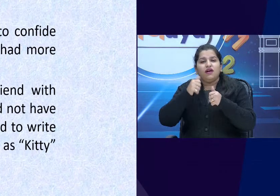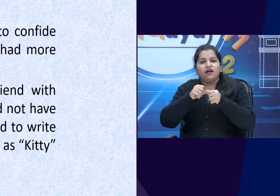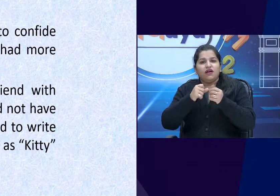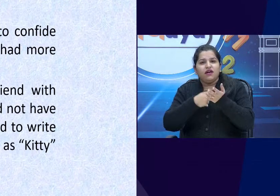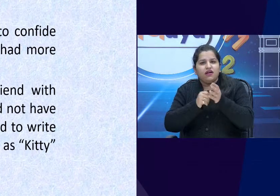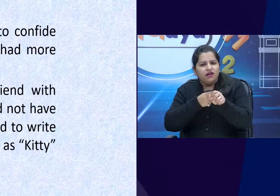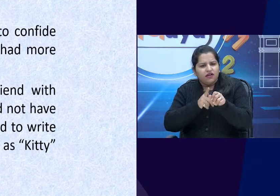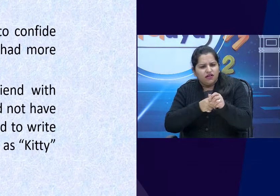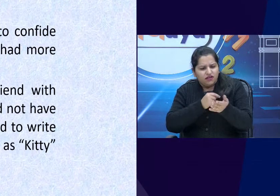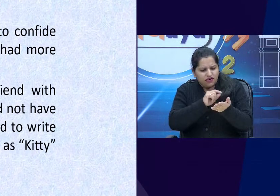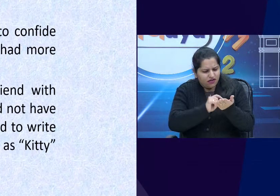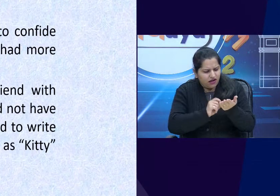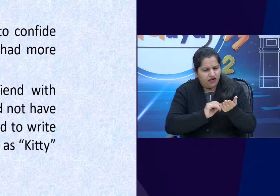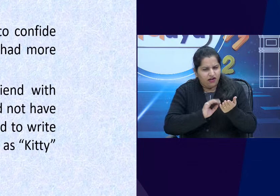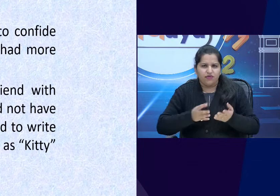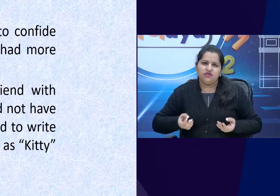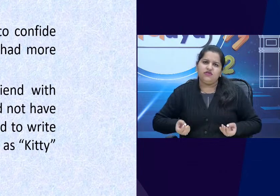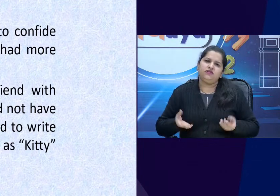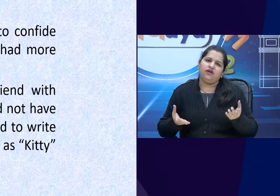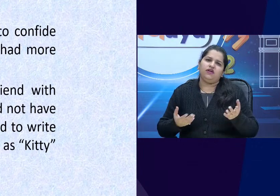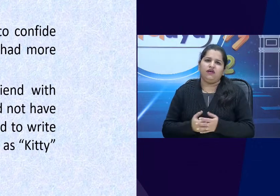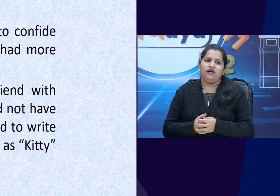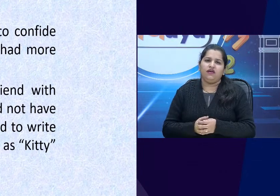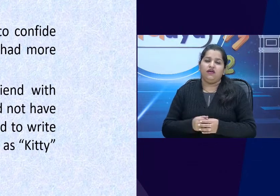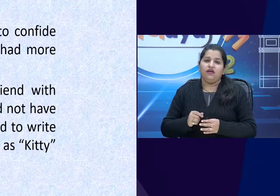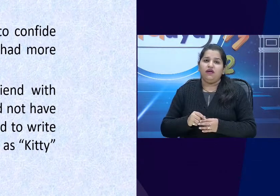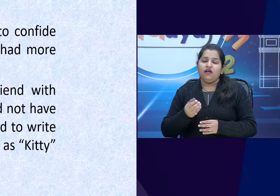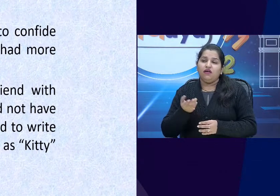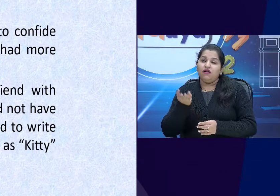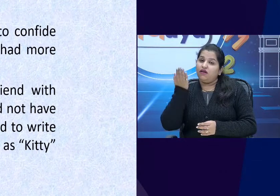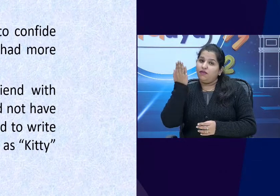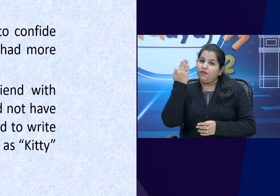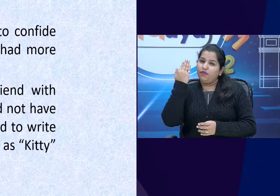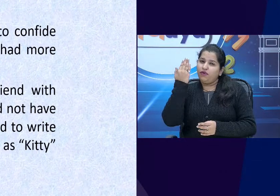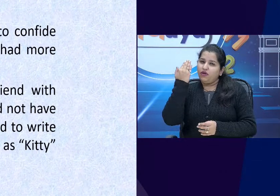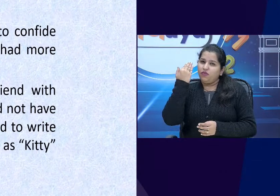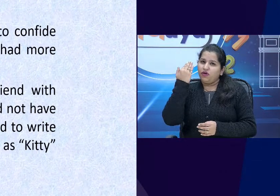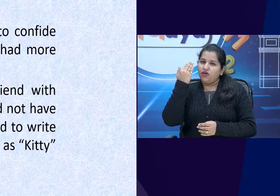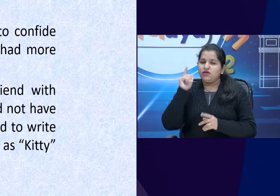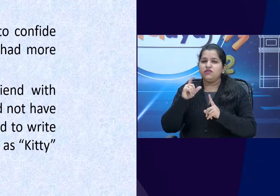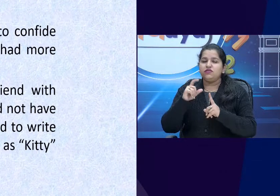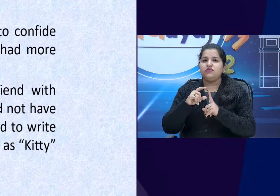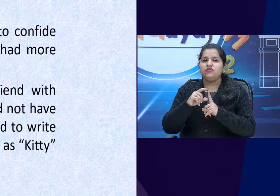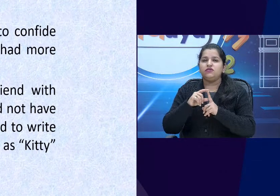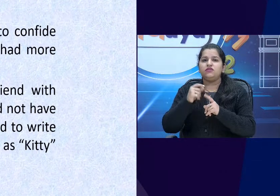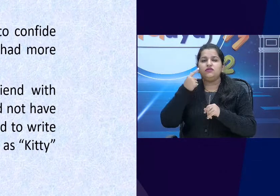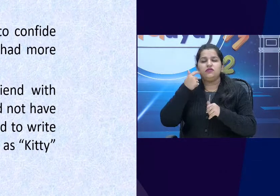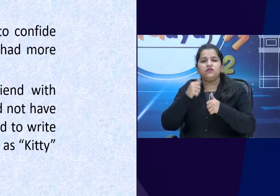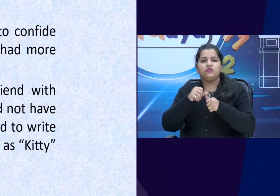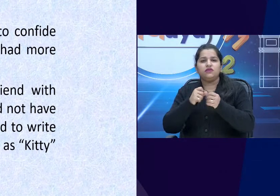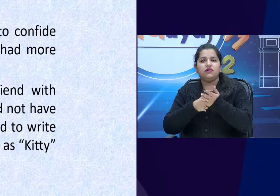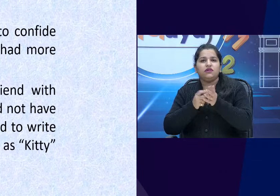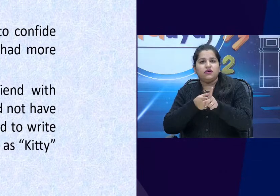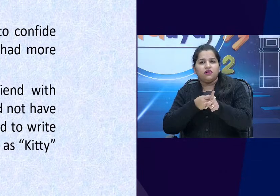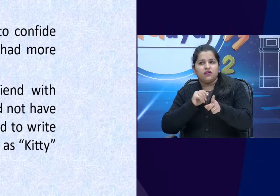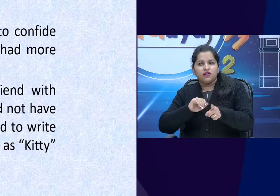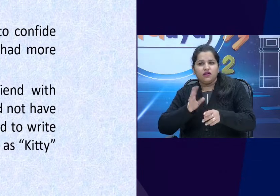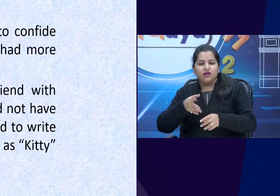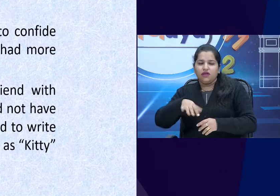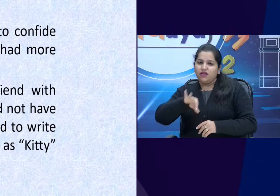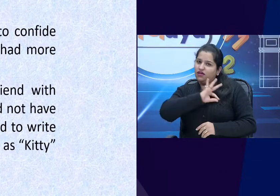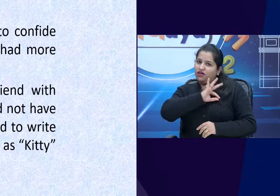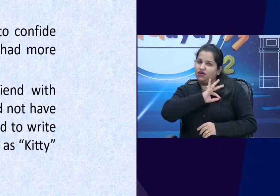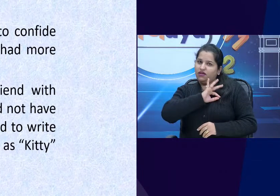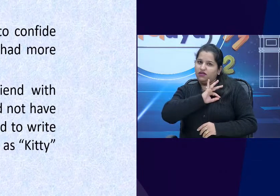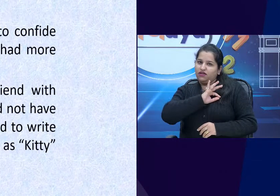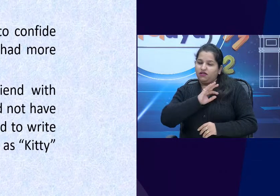a diary. Then I got a diary from an old diary from my daddy's room. There I started writing everything instead